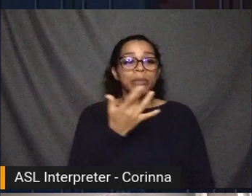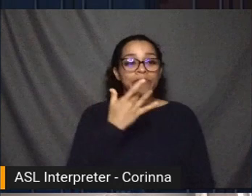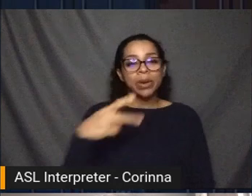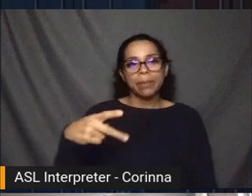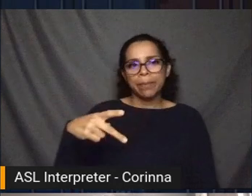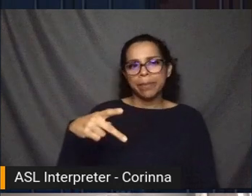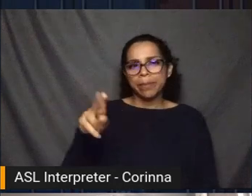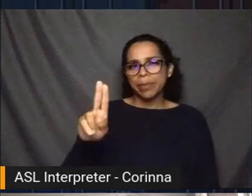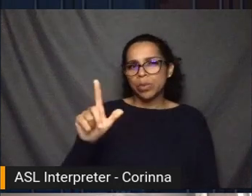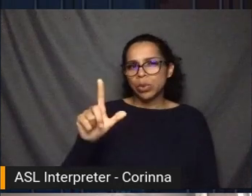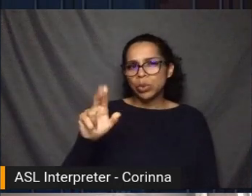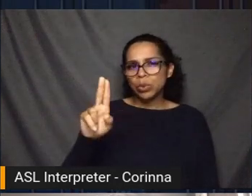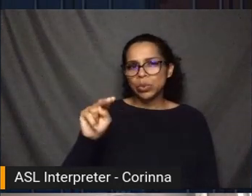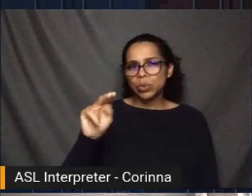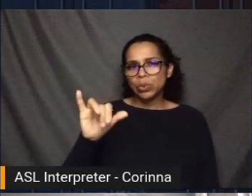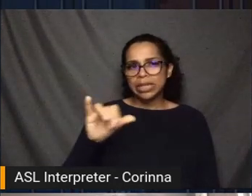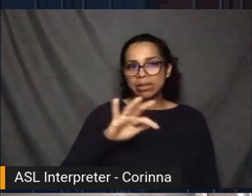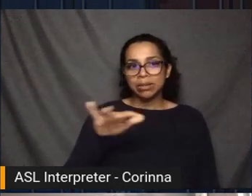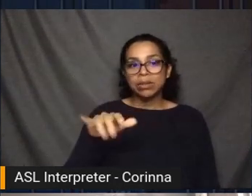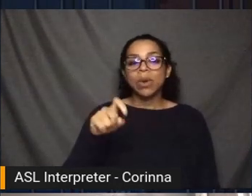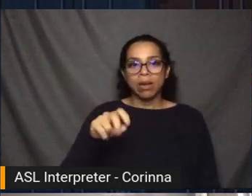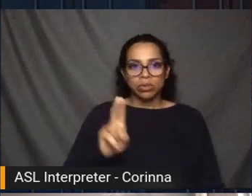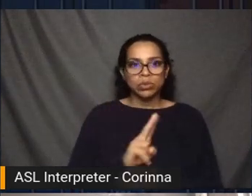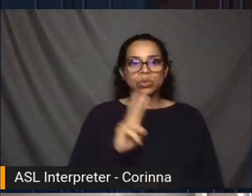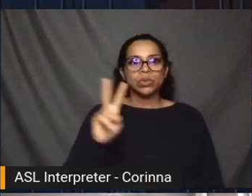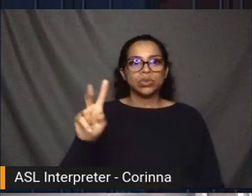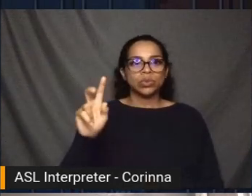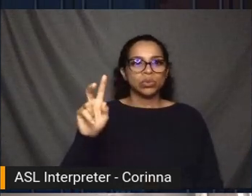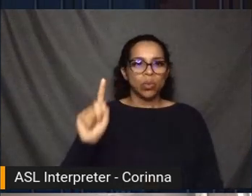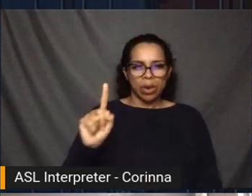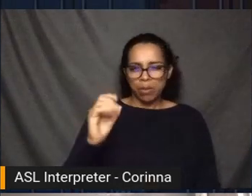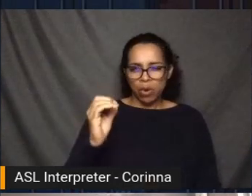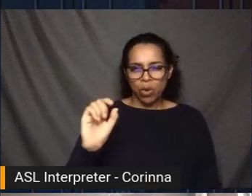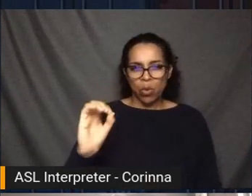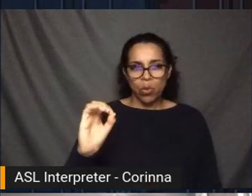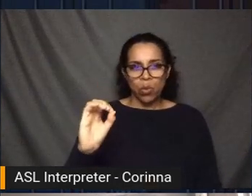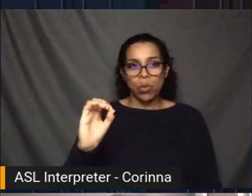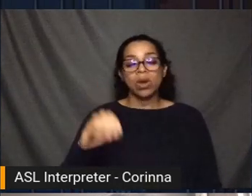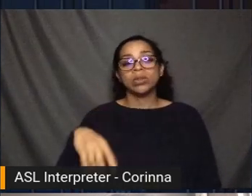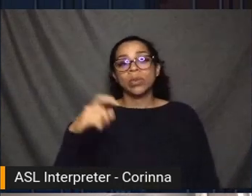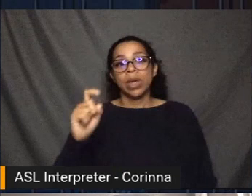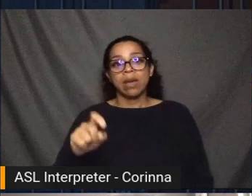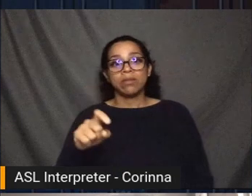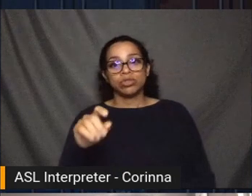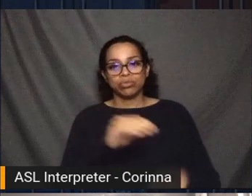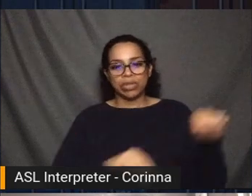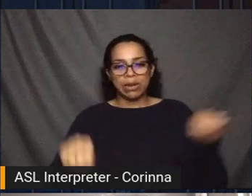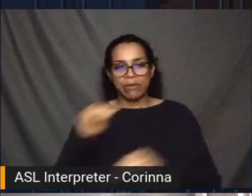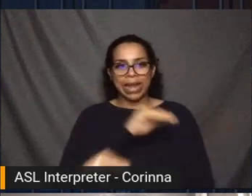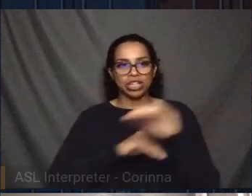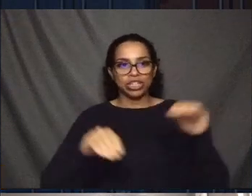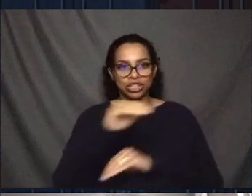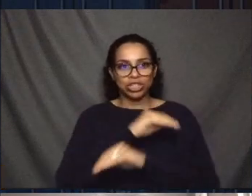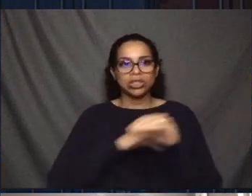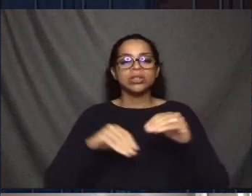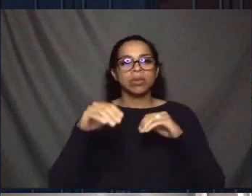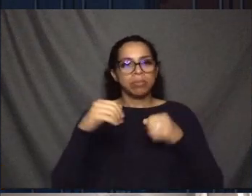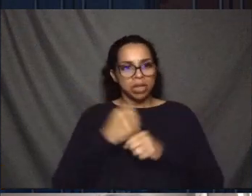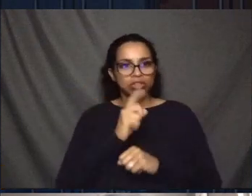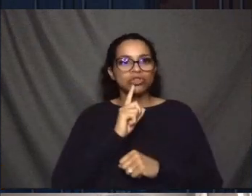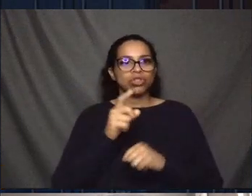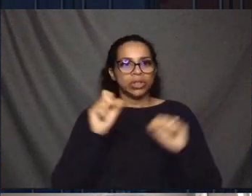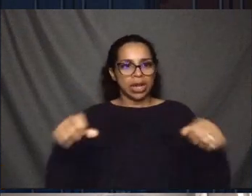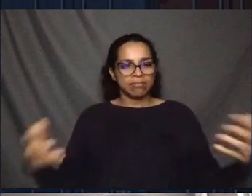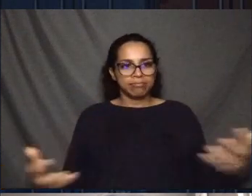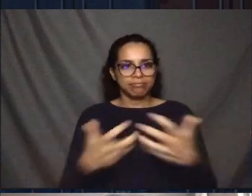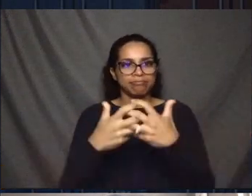to use 2.0. So it's just a matter of rearranging the dependencies of the project so that it can interact with other CDK frameworks. We're